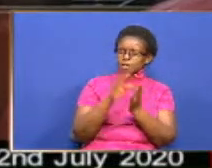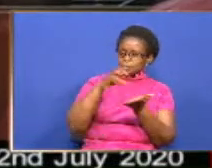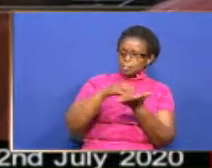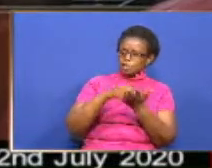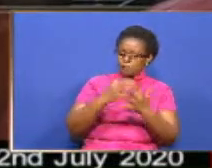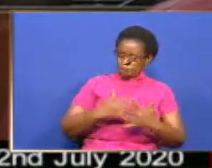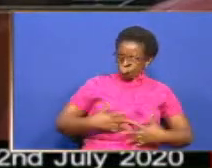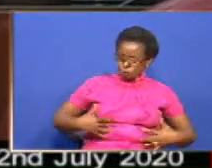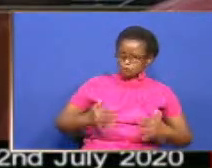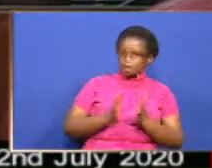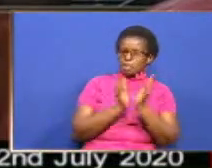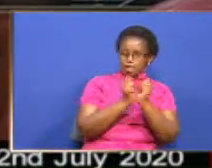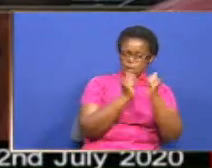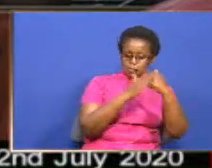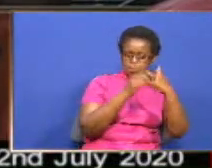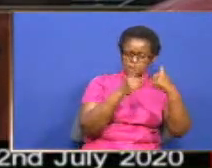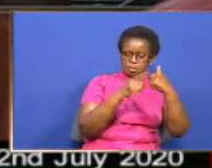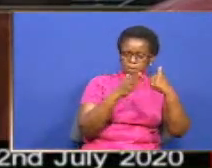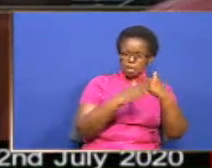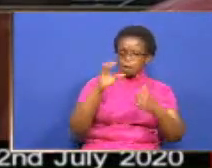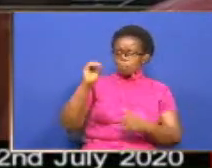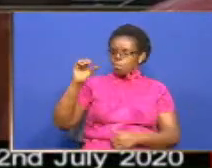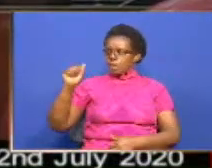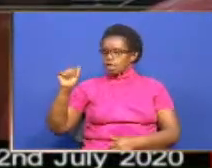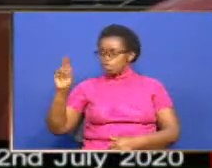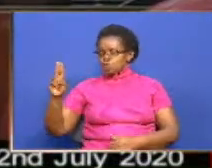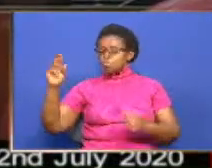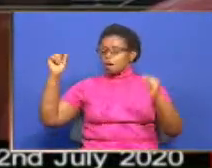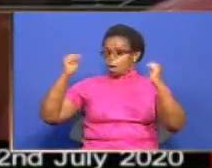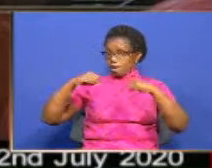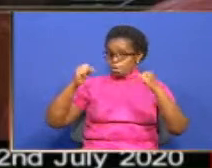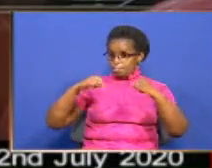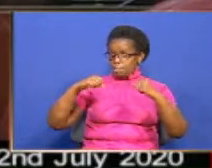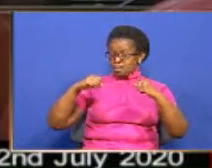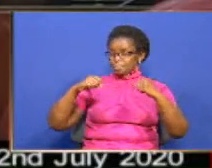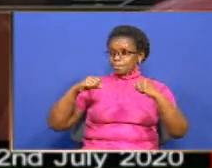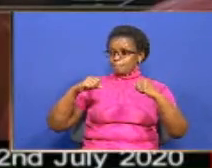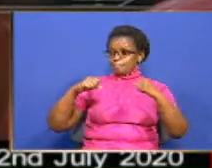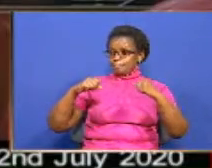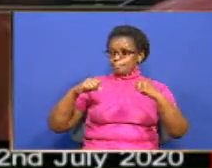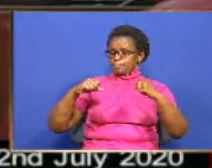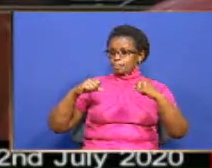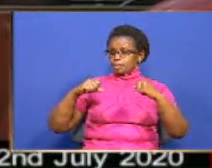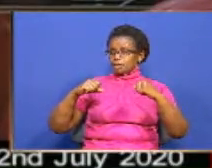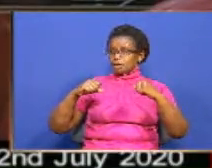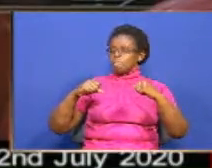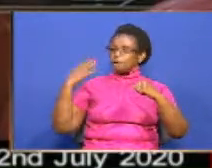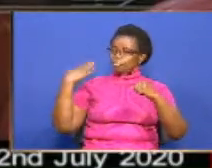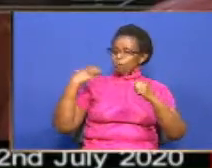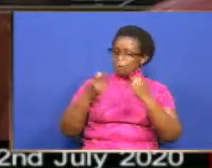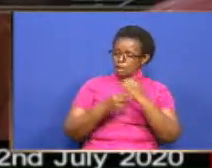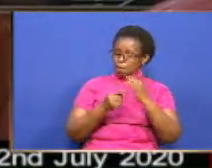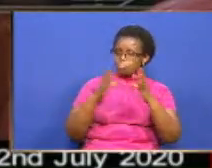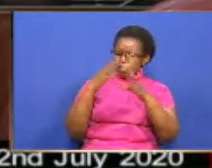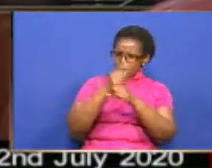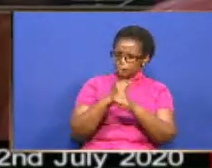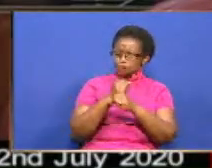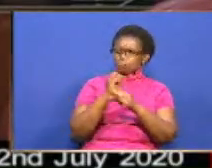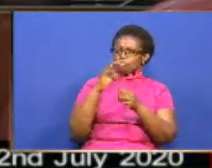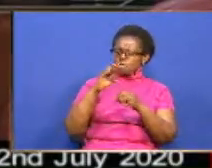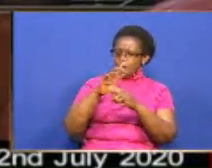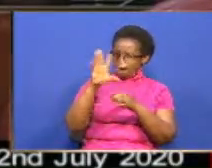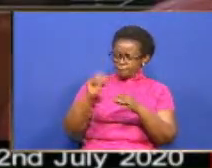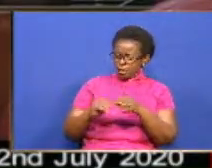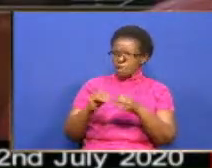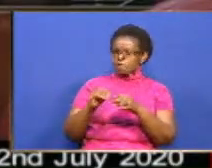1969 OAU convention, OAU as it was known then, the Organization of African Unity, I believe now is